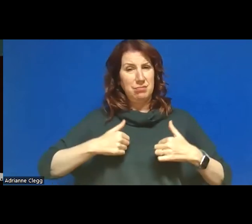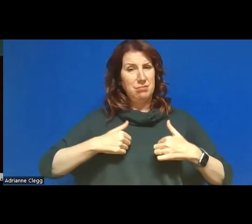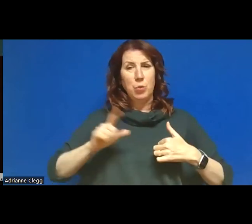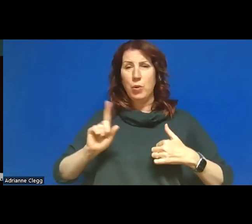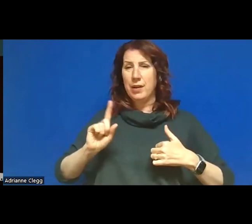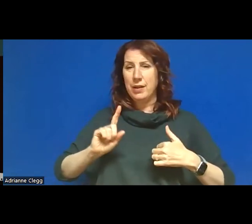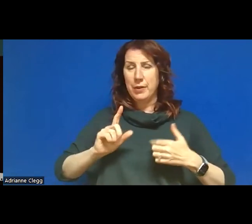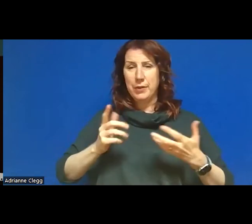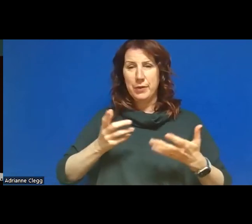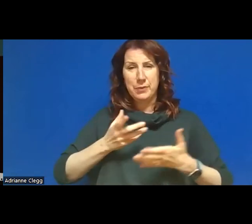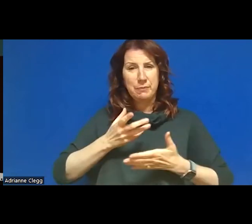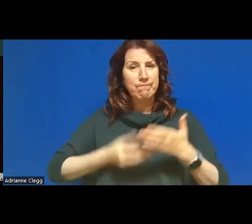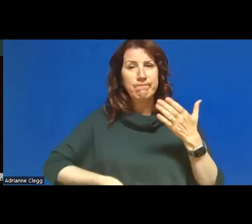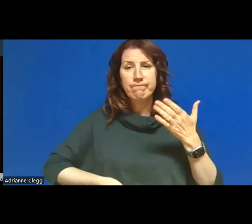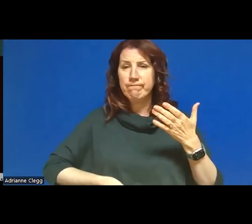In college,